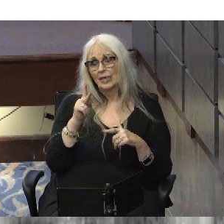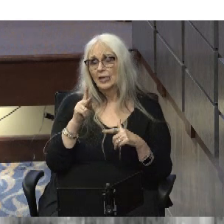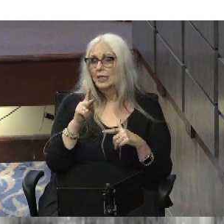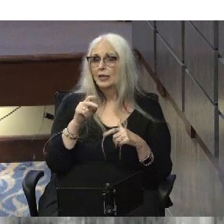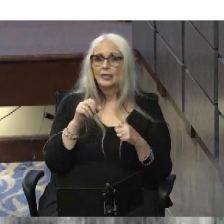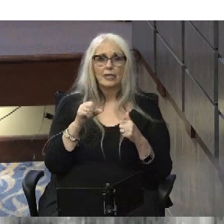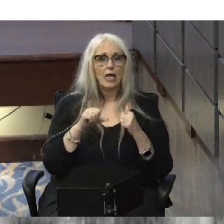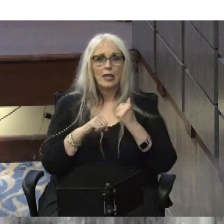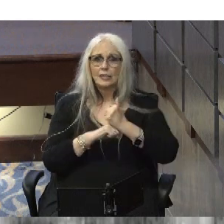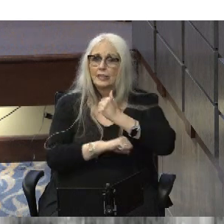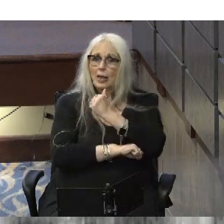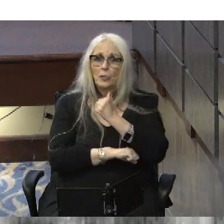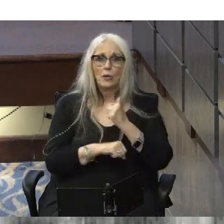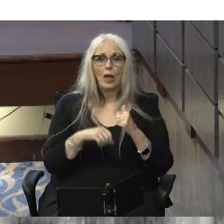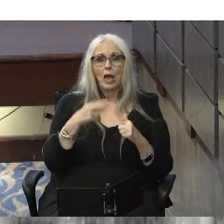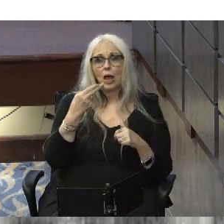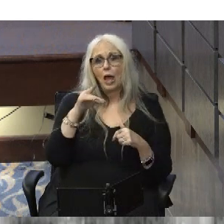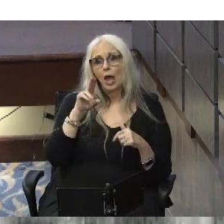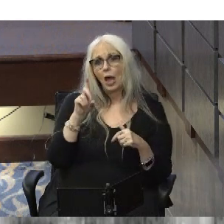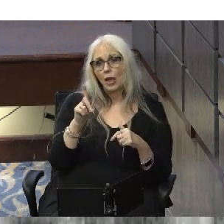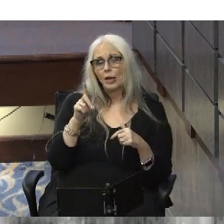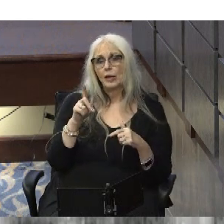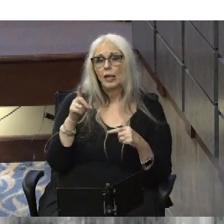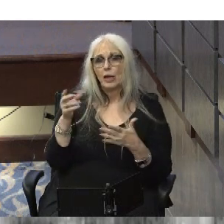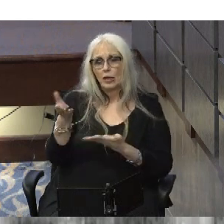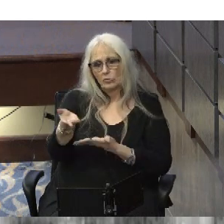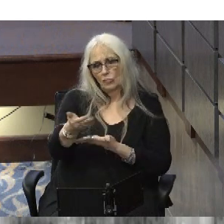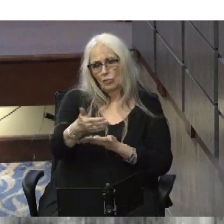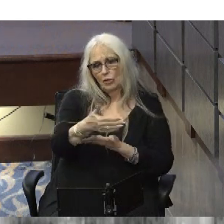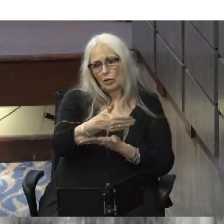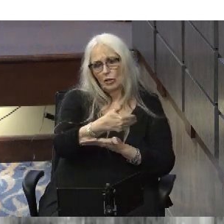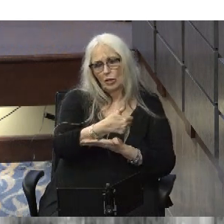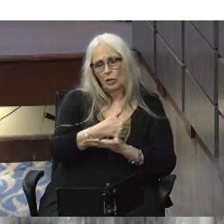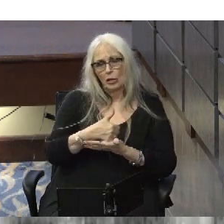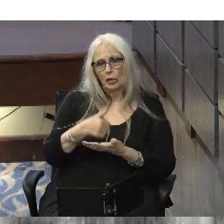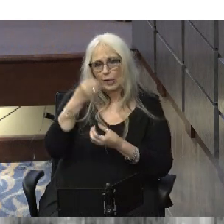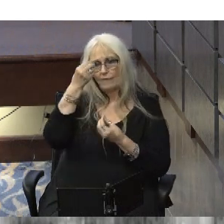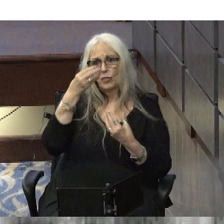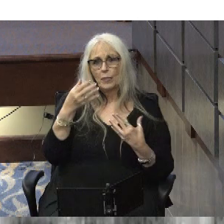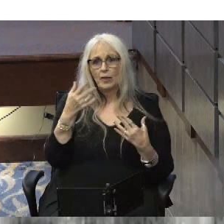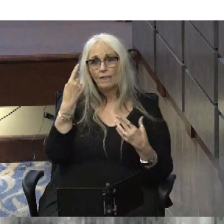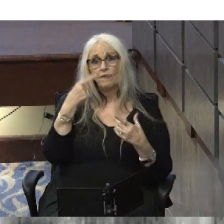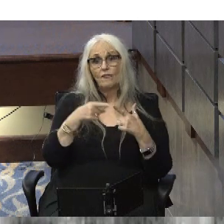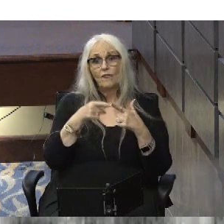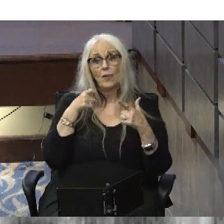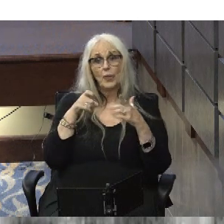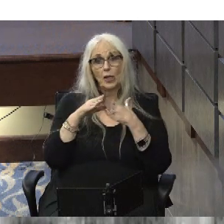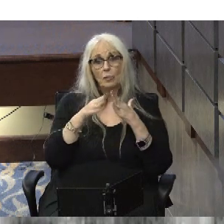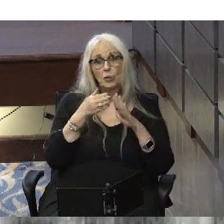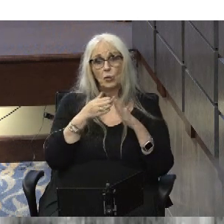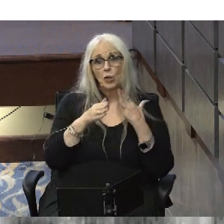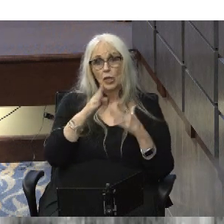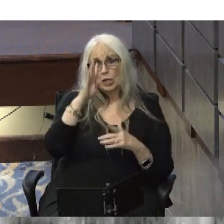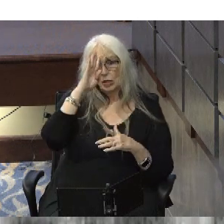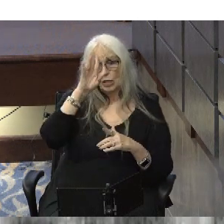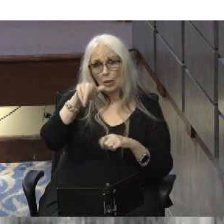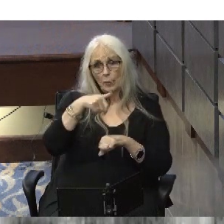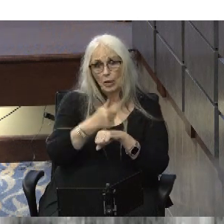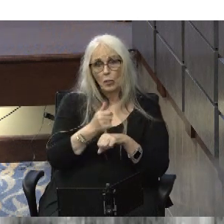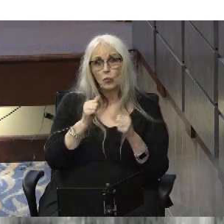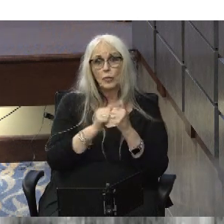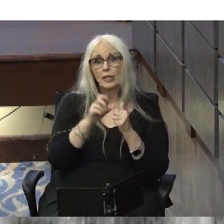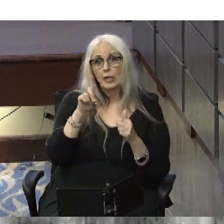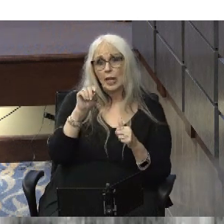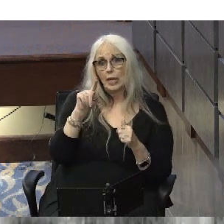And HUD produces special data tabulations for communities in order to come up with these data and statistics. So this